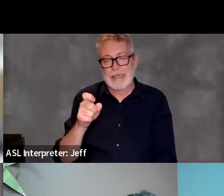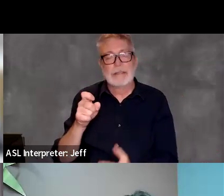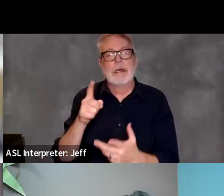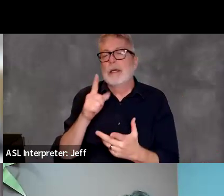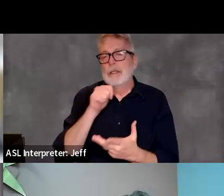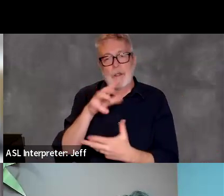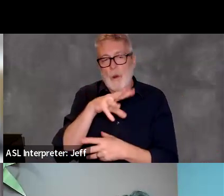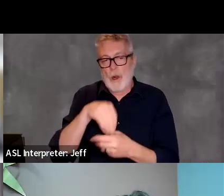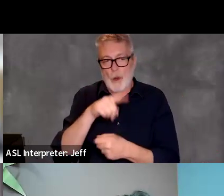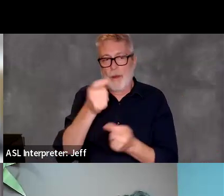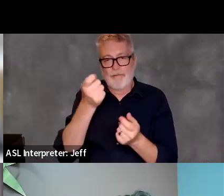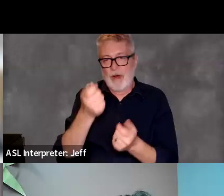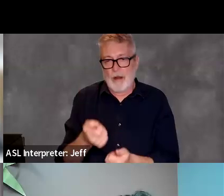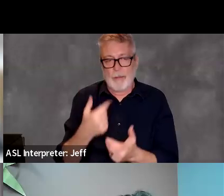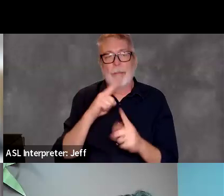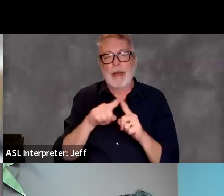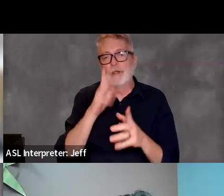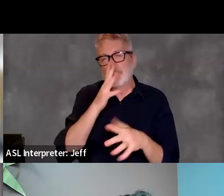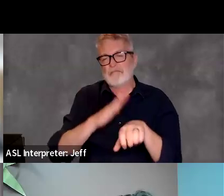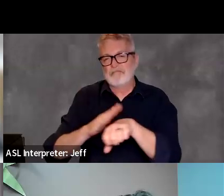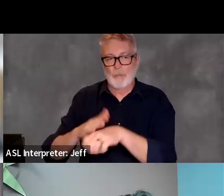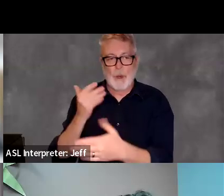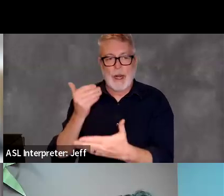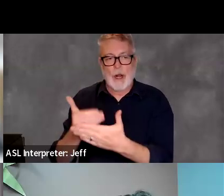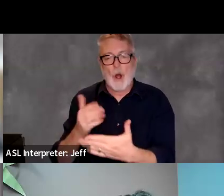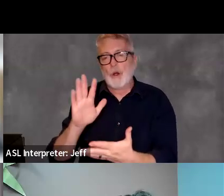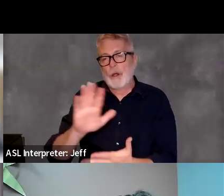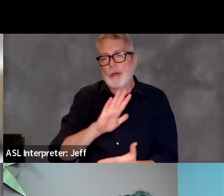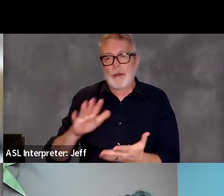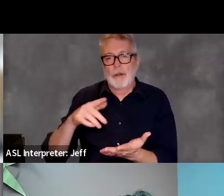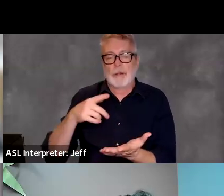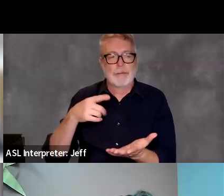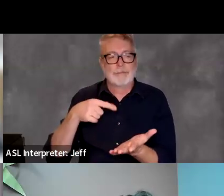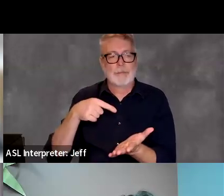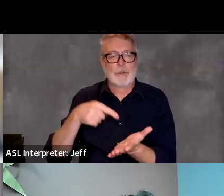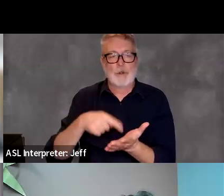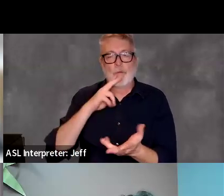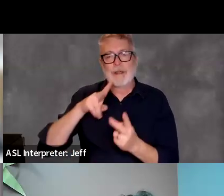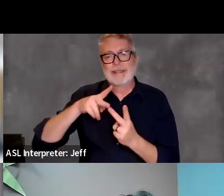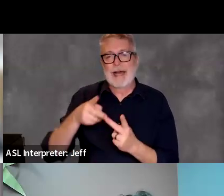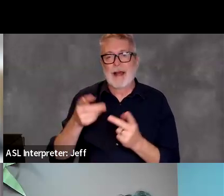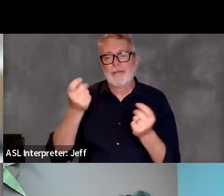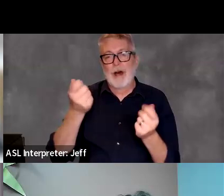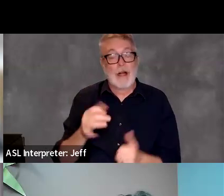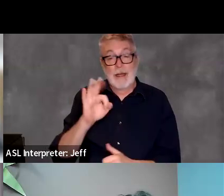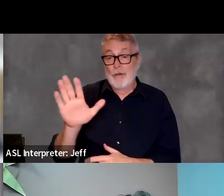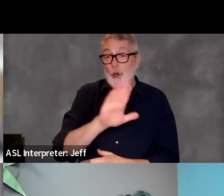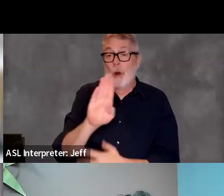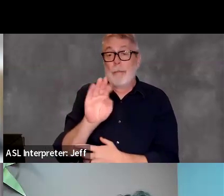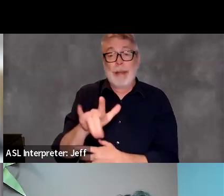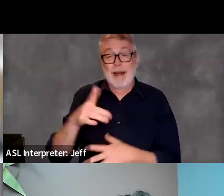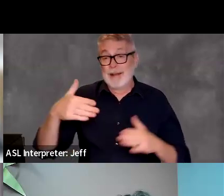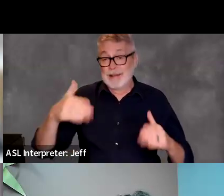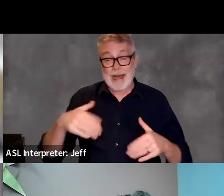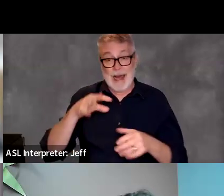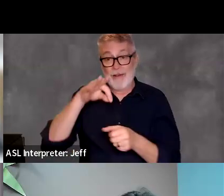coming up on another deadline. So if your bill that you're watching hasn't been voted on yet,